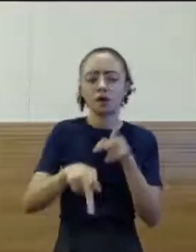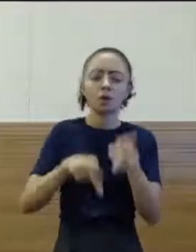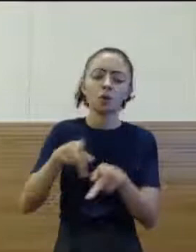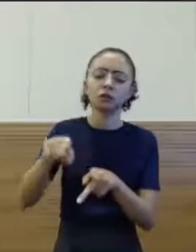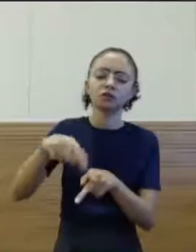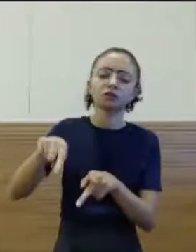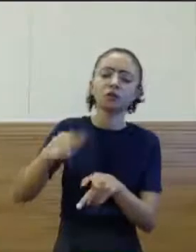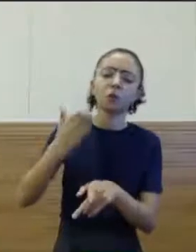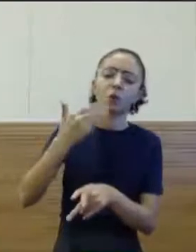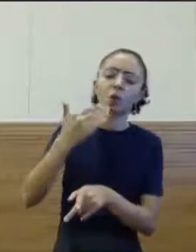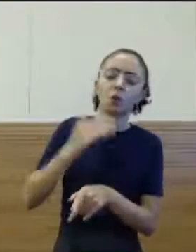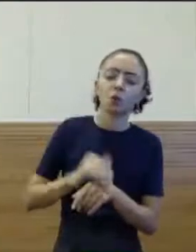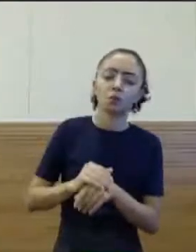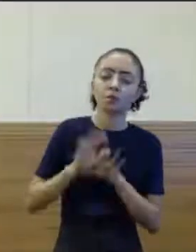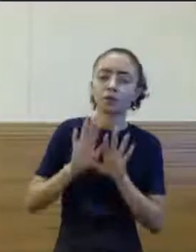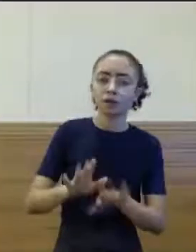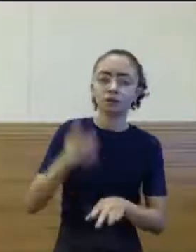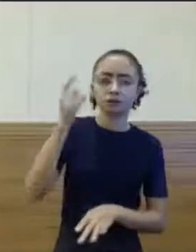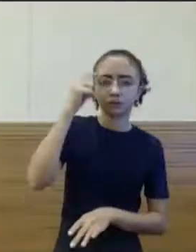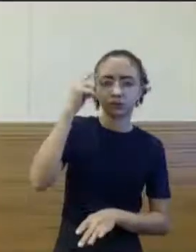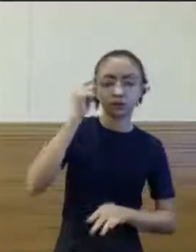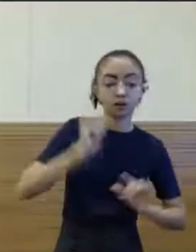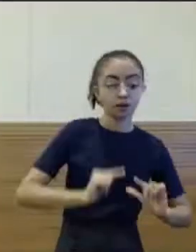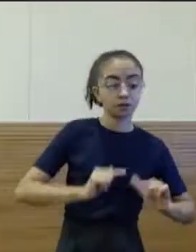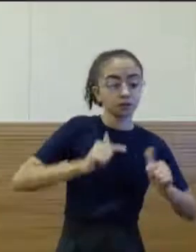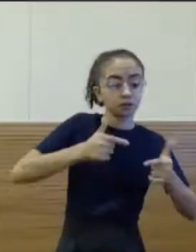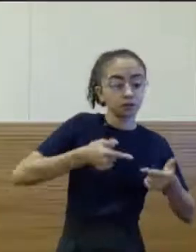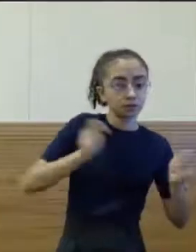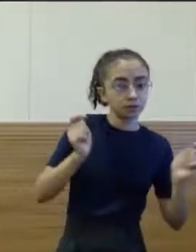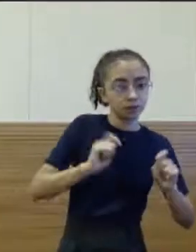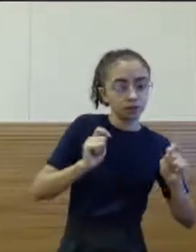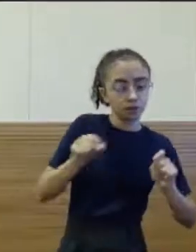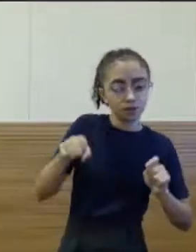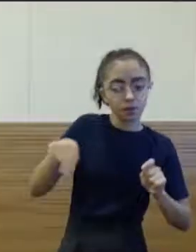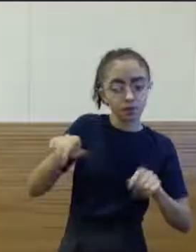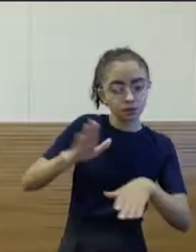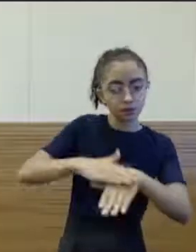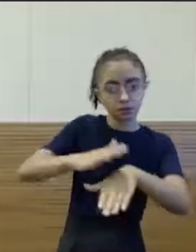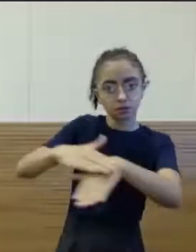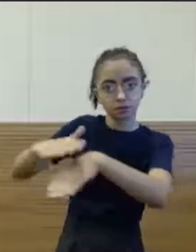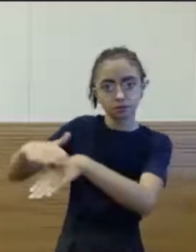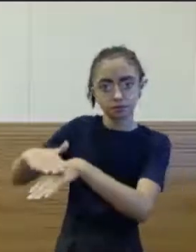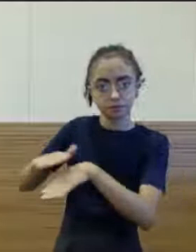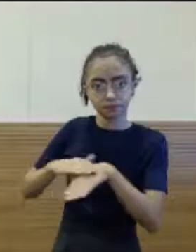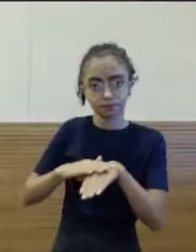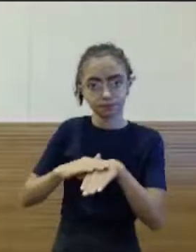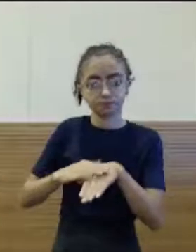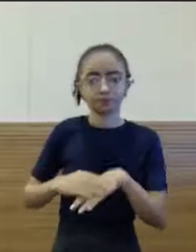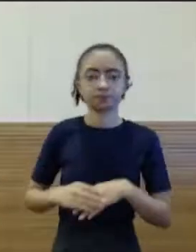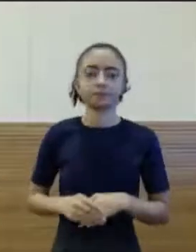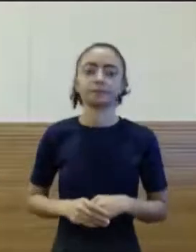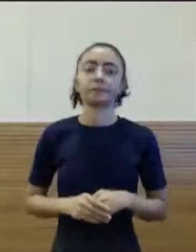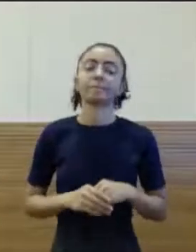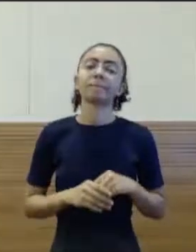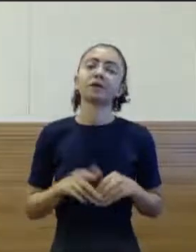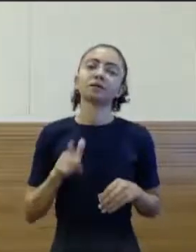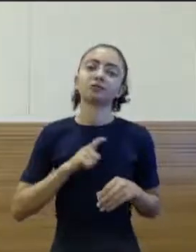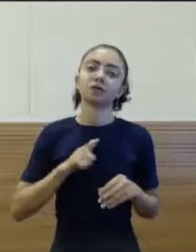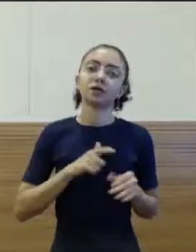for the groups and the possible actions that need to be carried out. Some of the next steps, well, as we